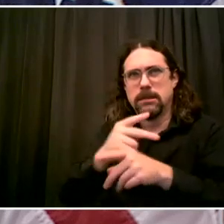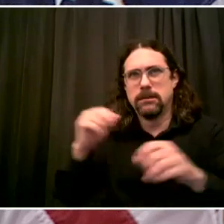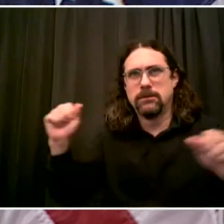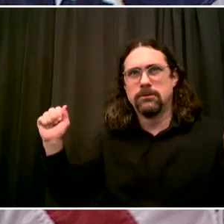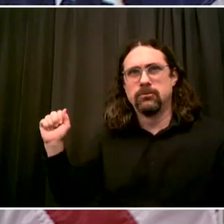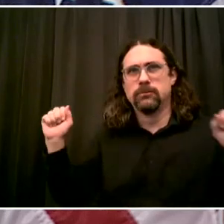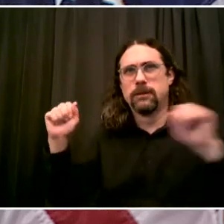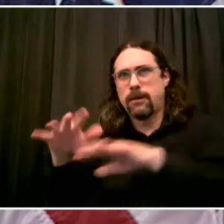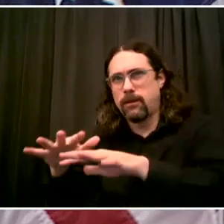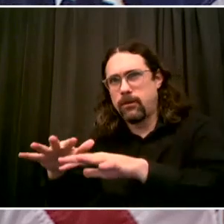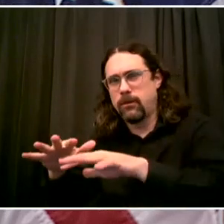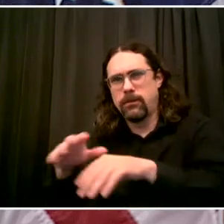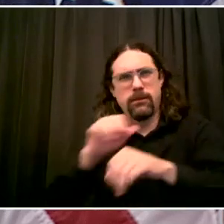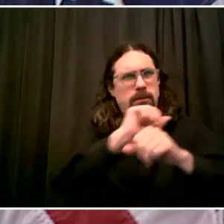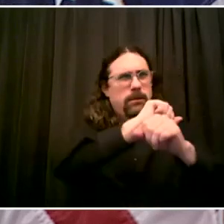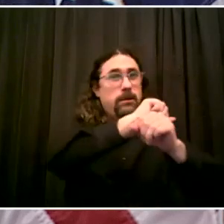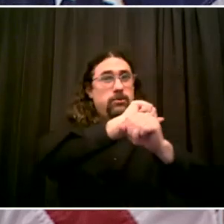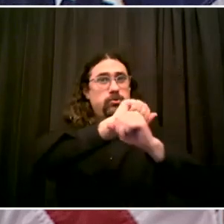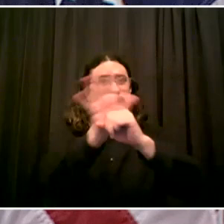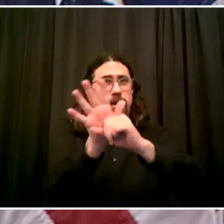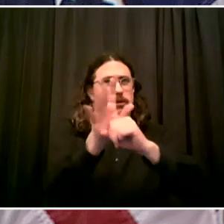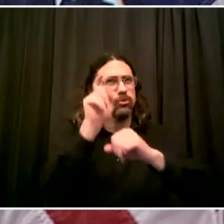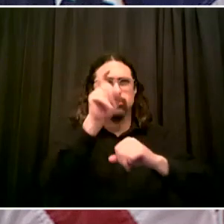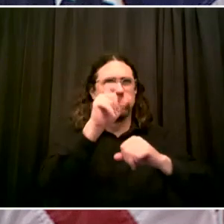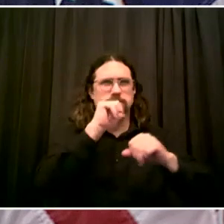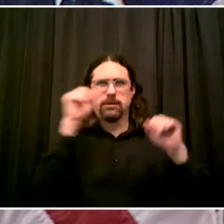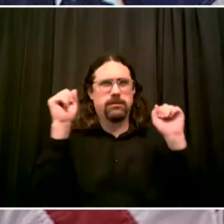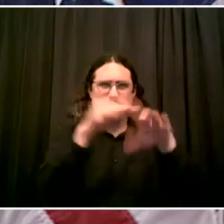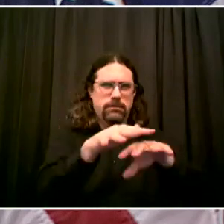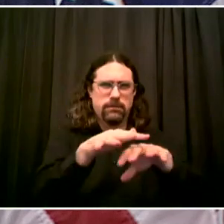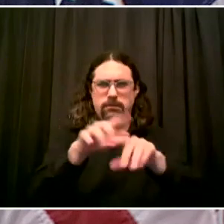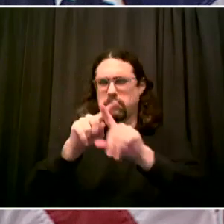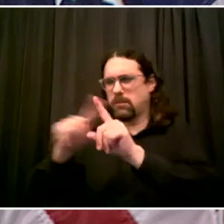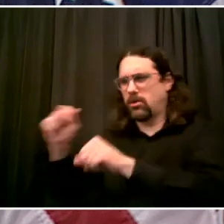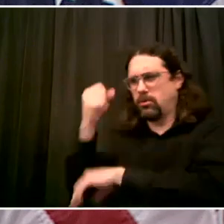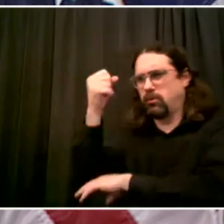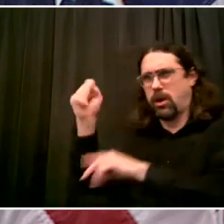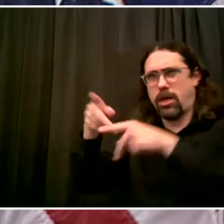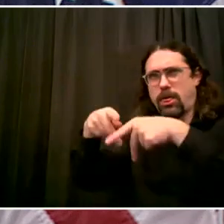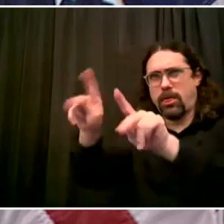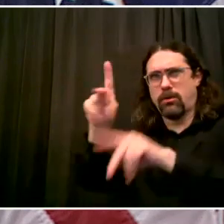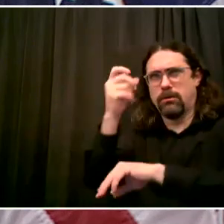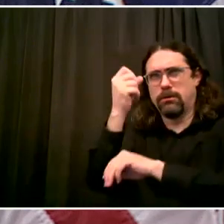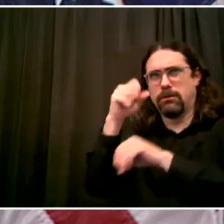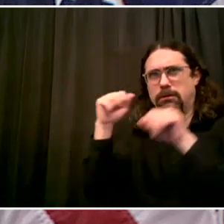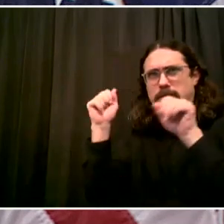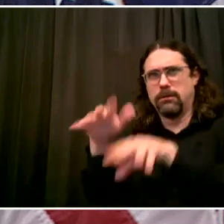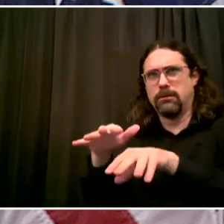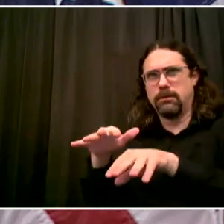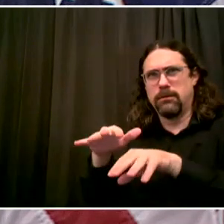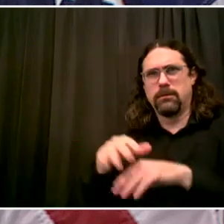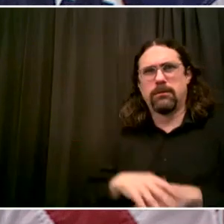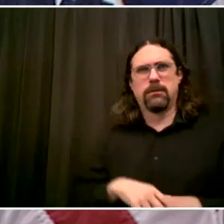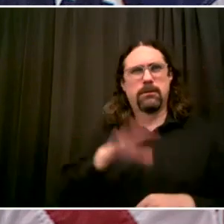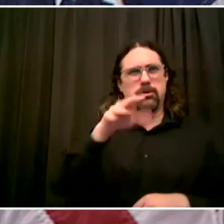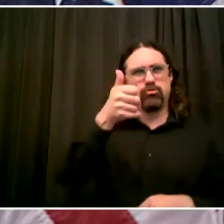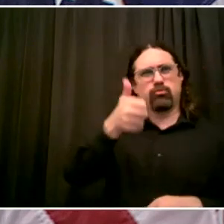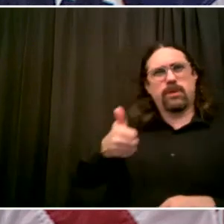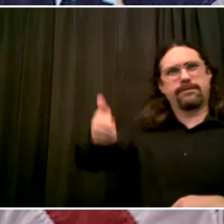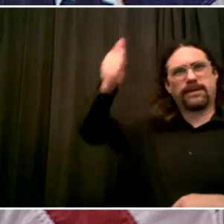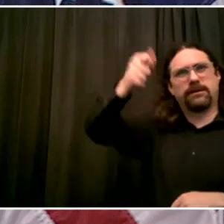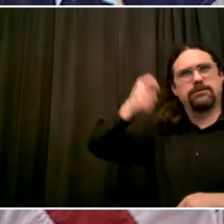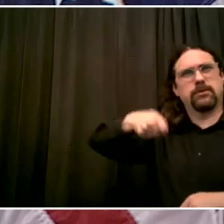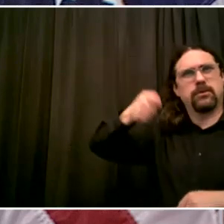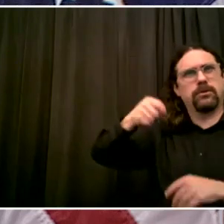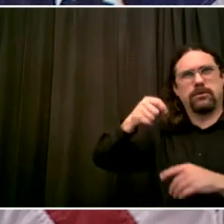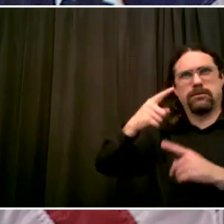Court's requirement that regulations on the First Amendment must be viewpoint neutral? Thank you, Mr. Mayor. Look, I'm not a lawyer, but I feel very